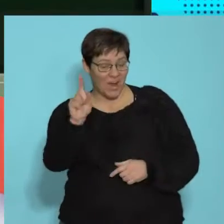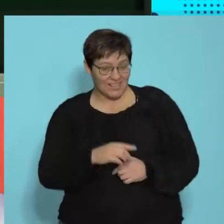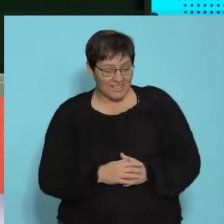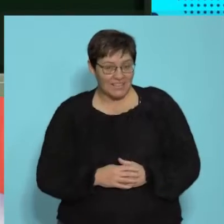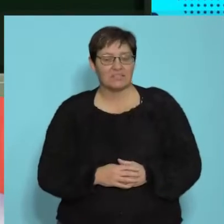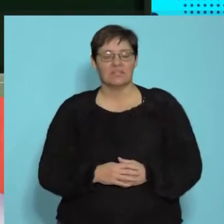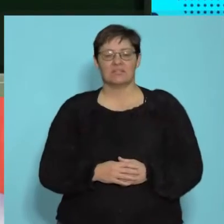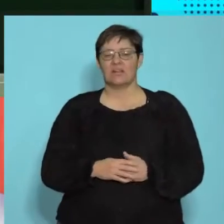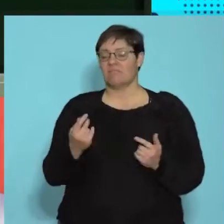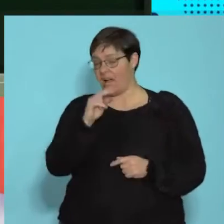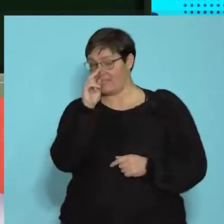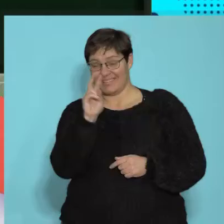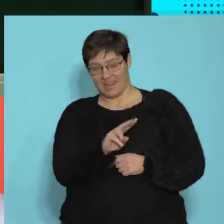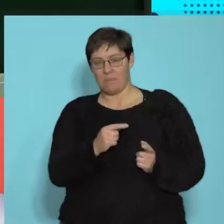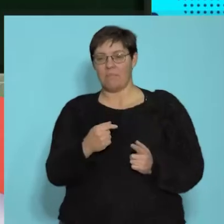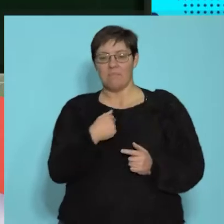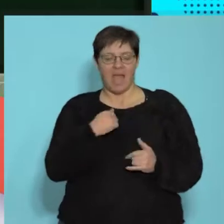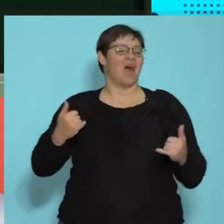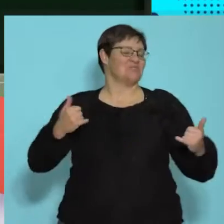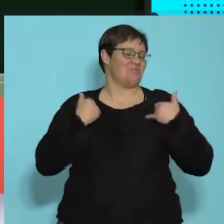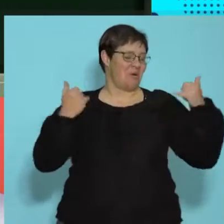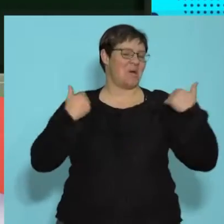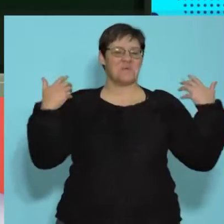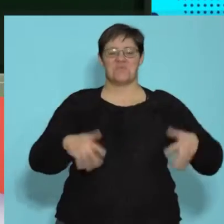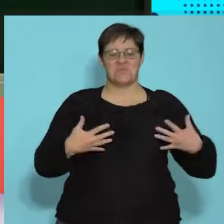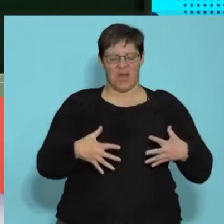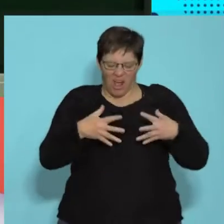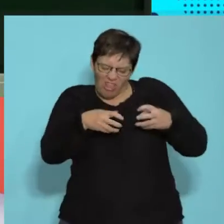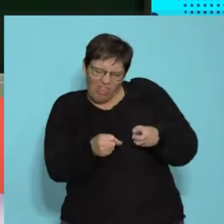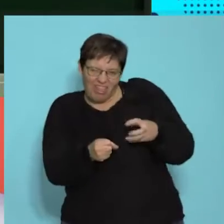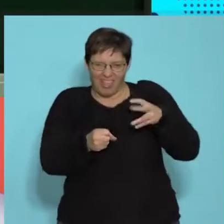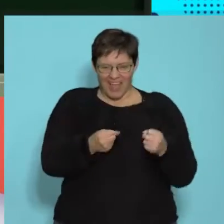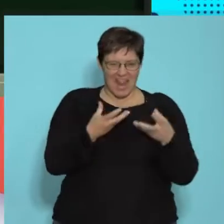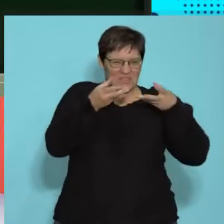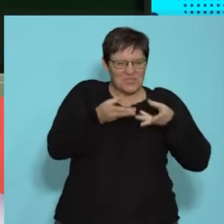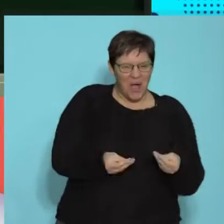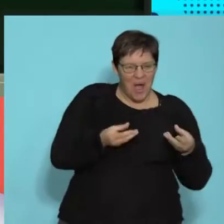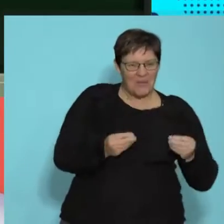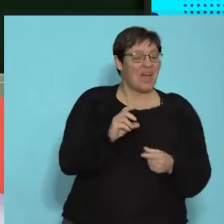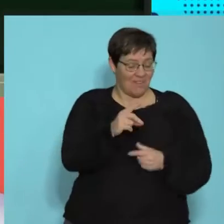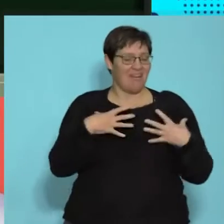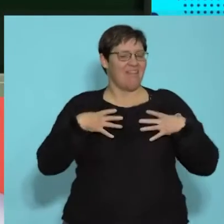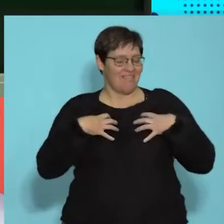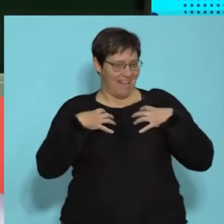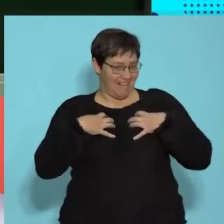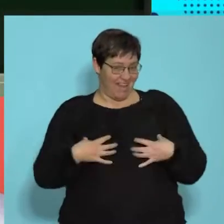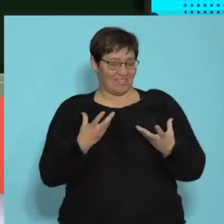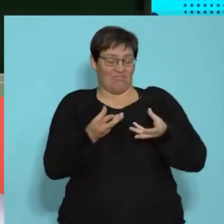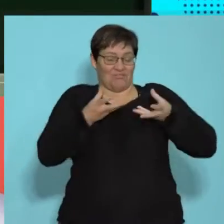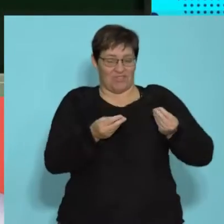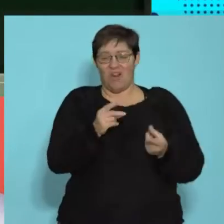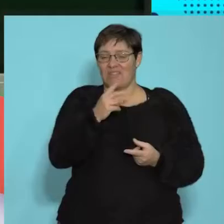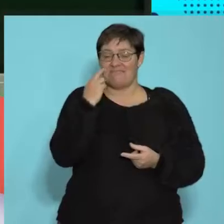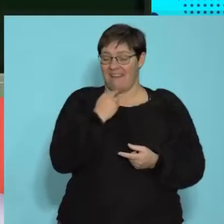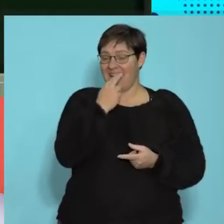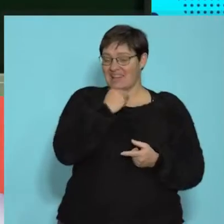Right, I know you couldn't see it, but I was really enjoying it. It was squishy, it's nice and soft, and that's what the lungs are, right? Very